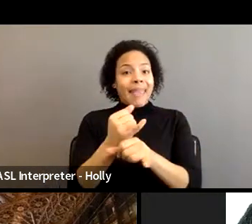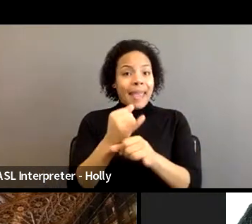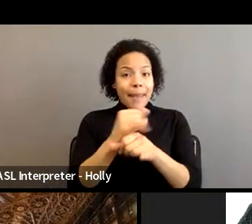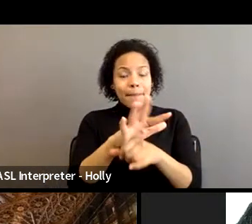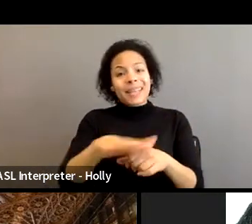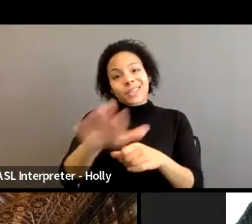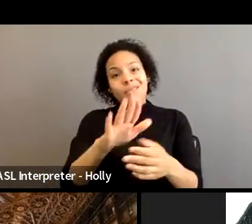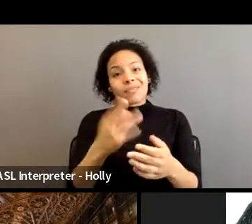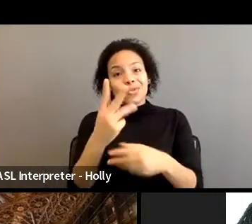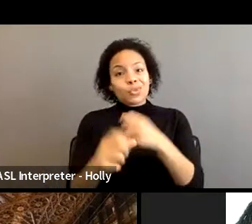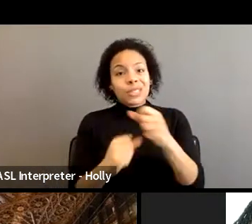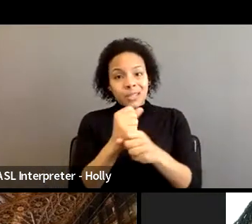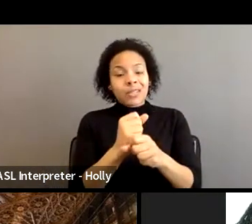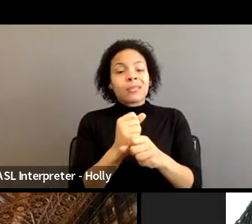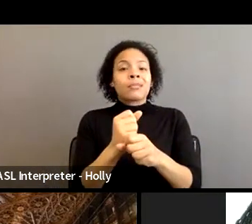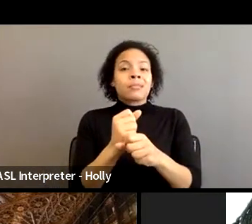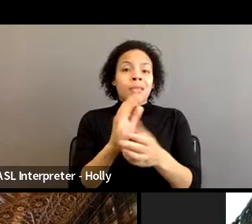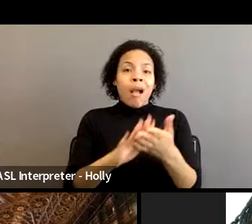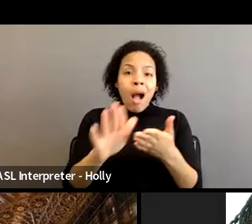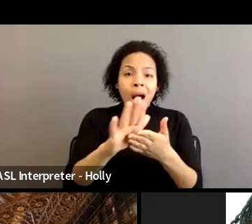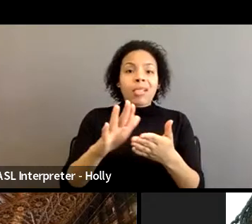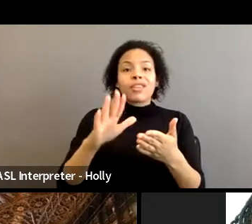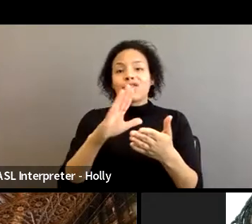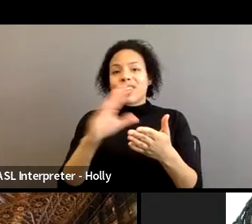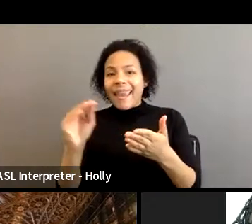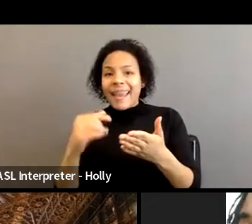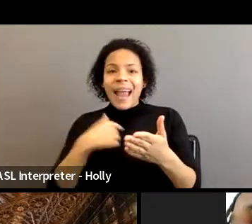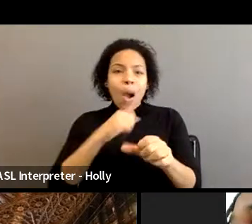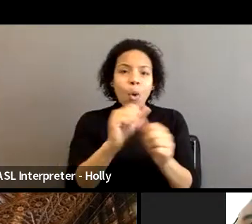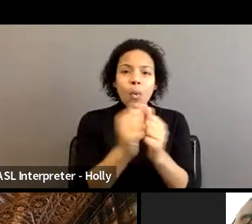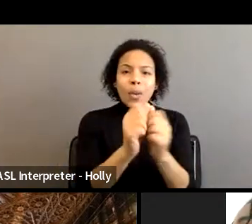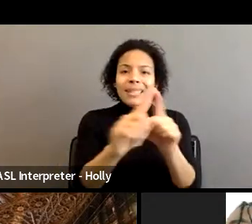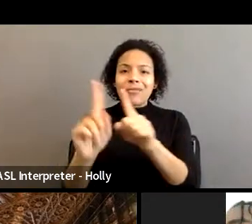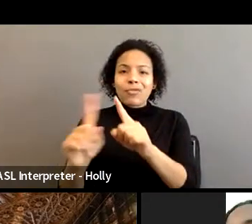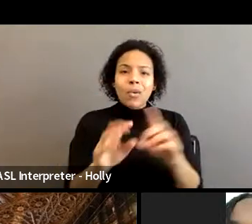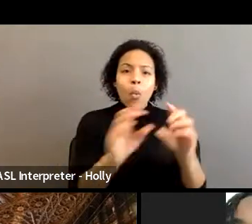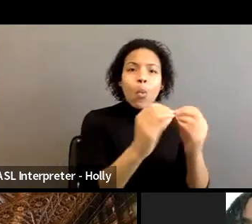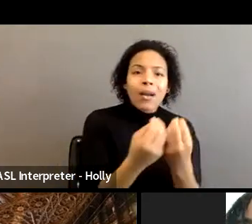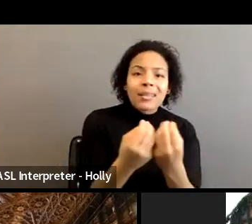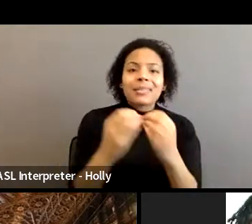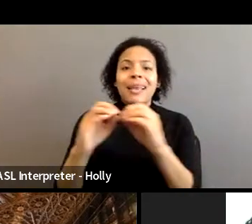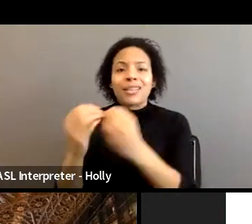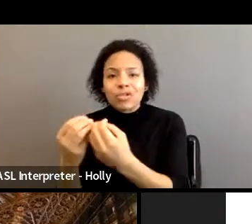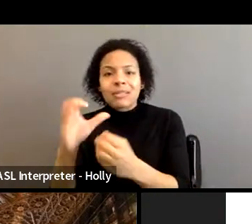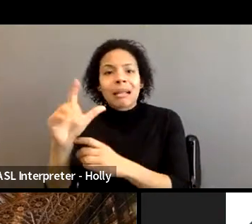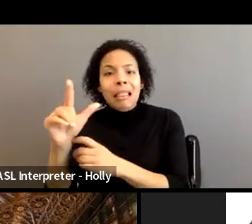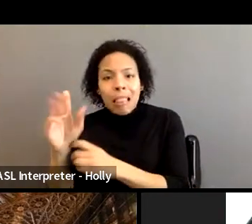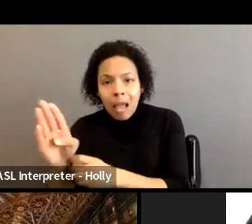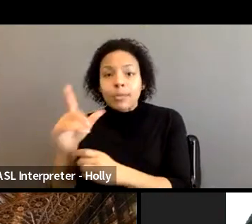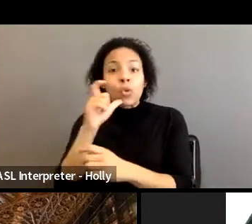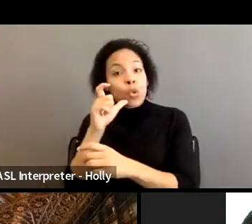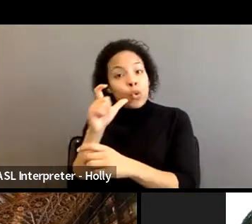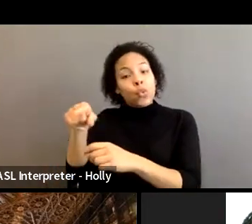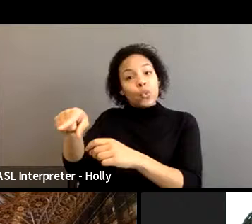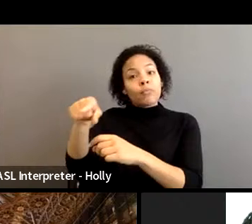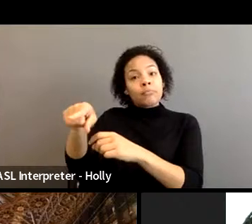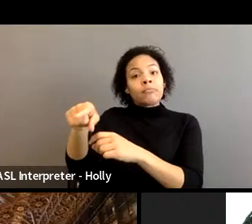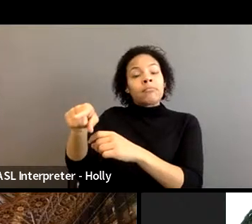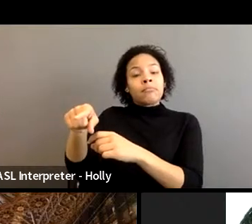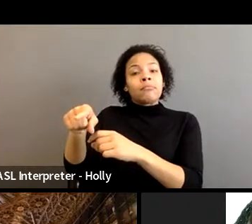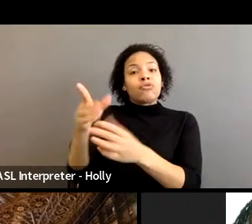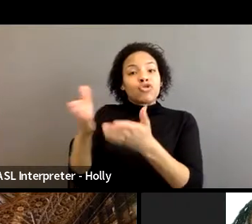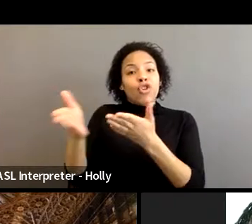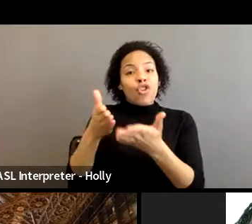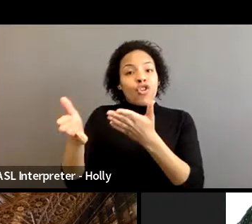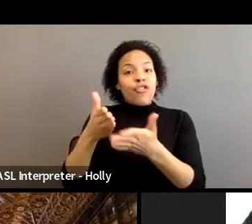with other clubs and organizations that served other minority students. So by learning